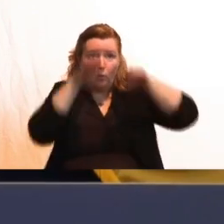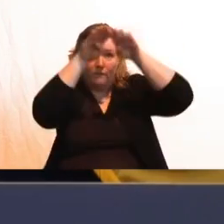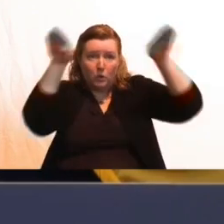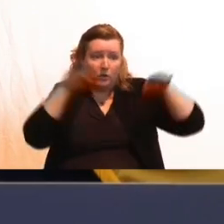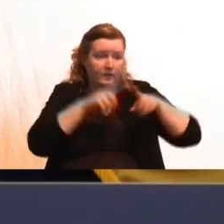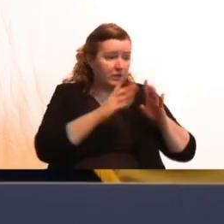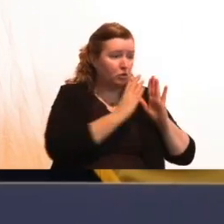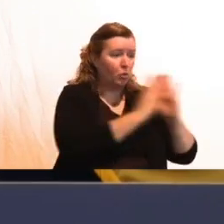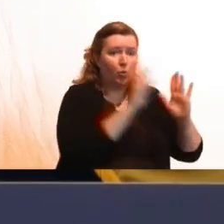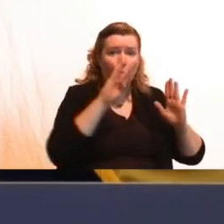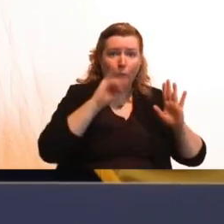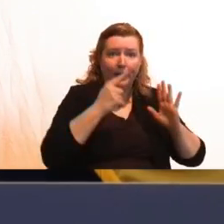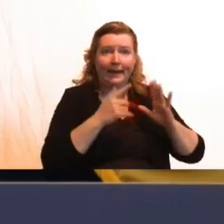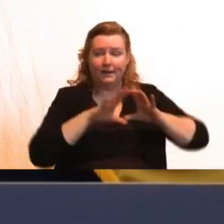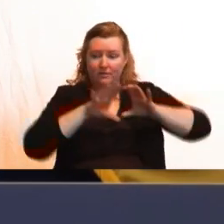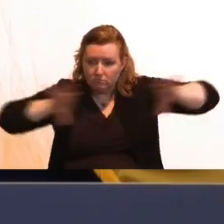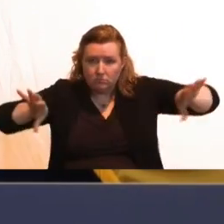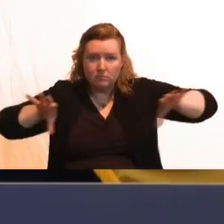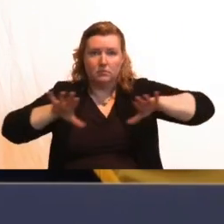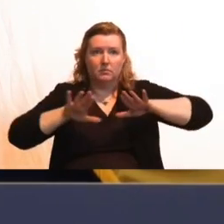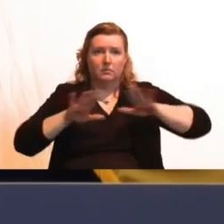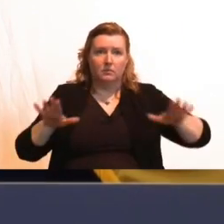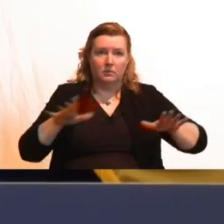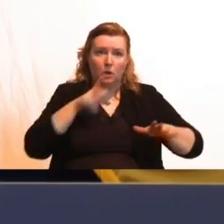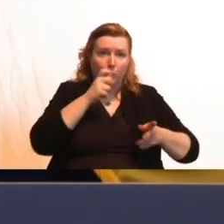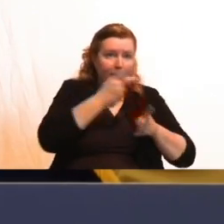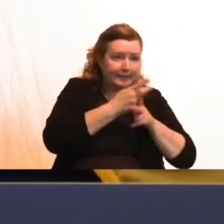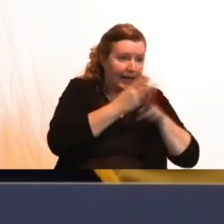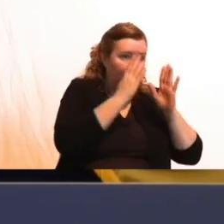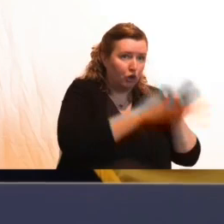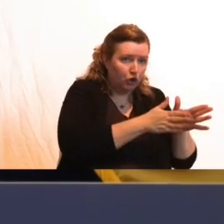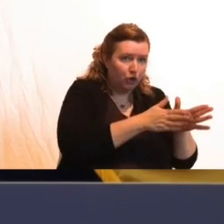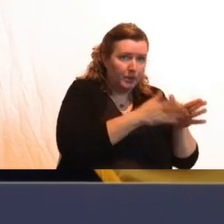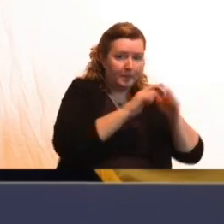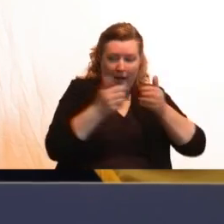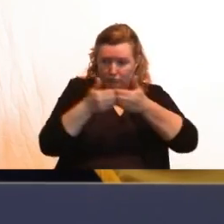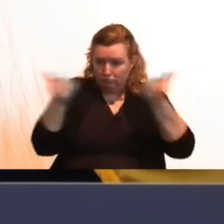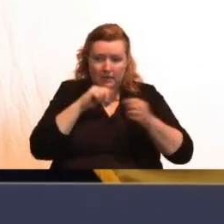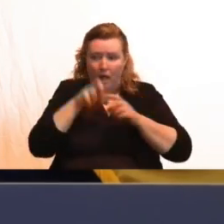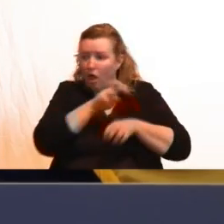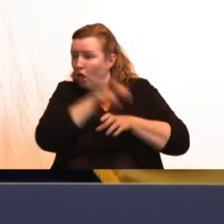as well into that same floor, wing, or building. And you know that we also